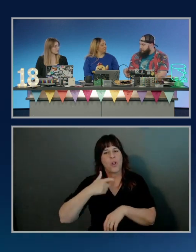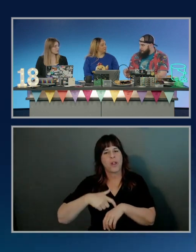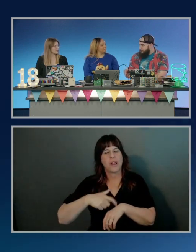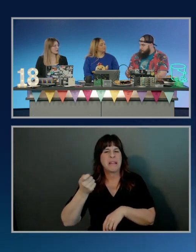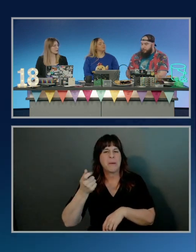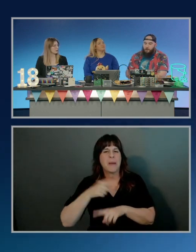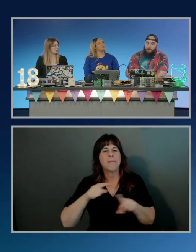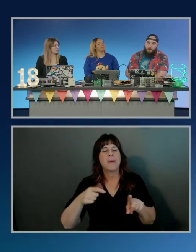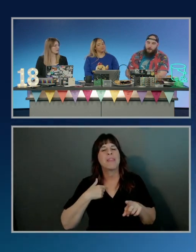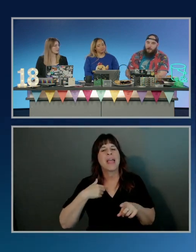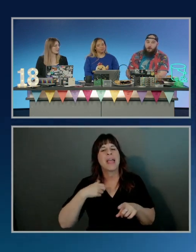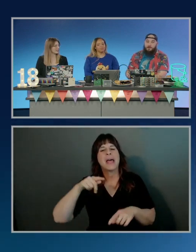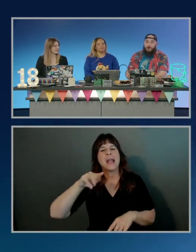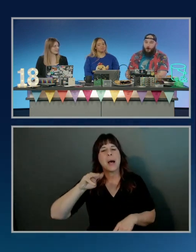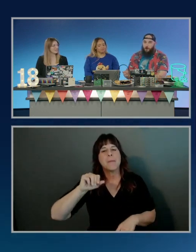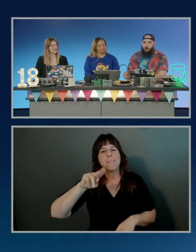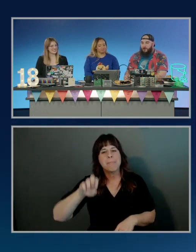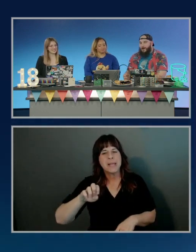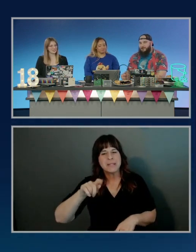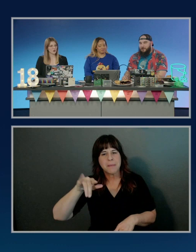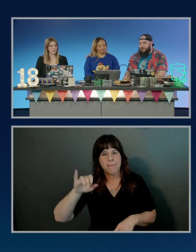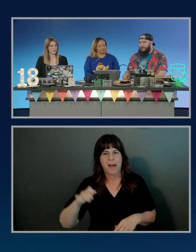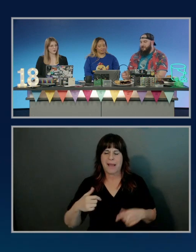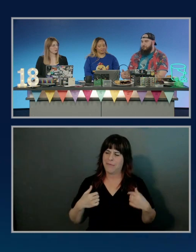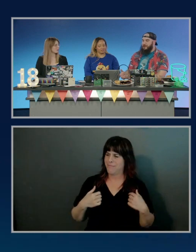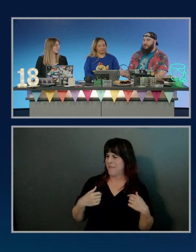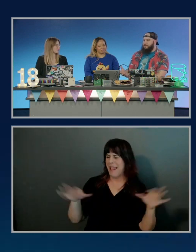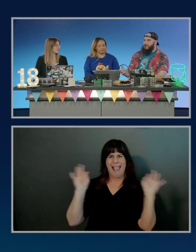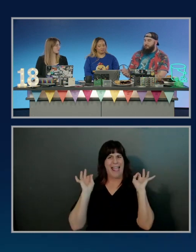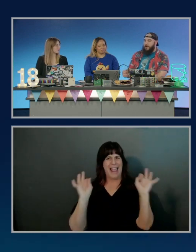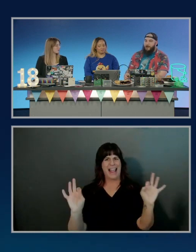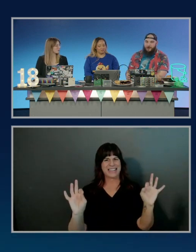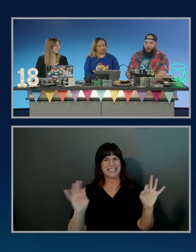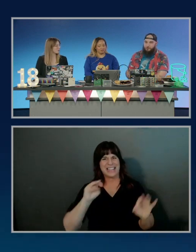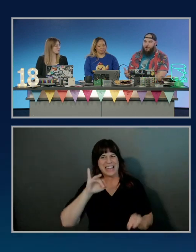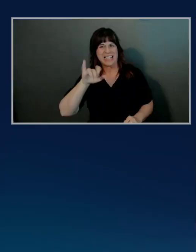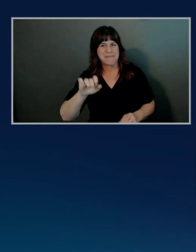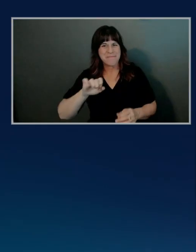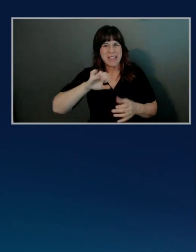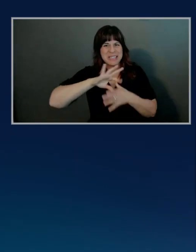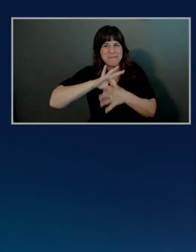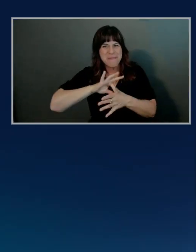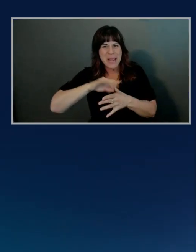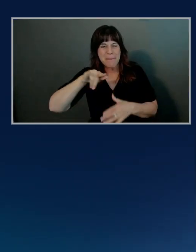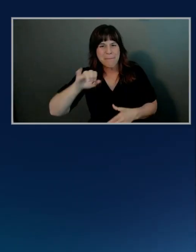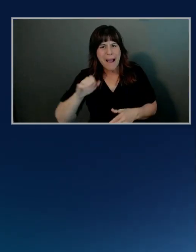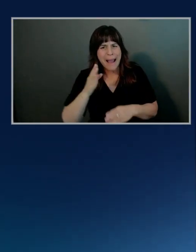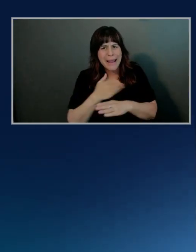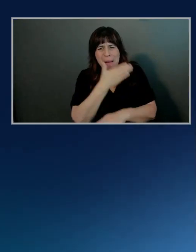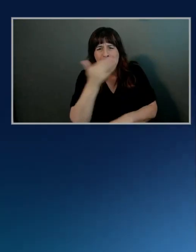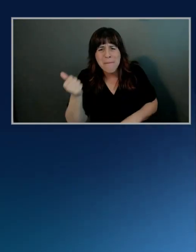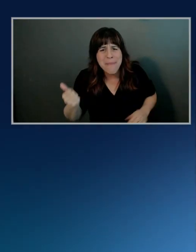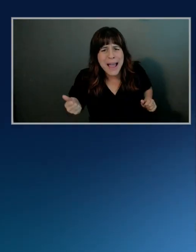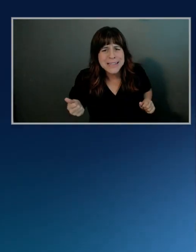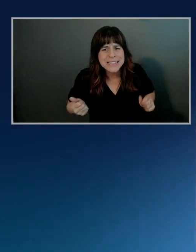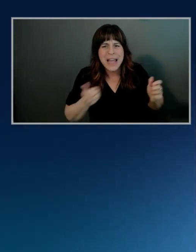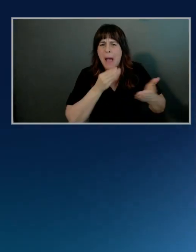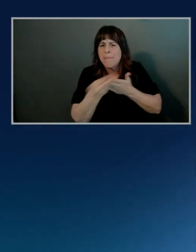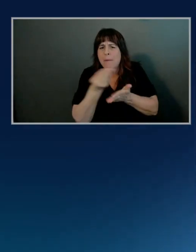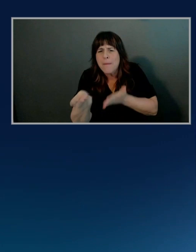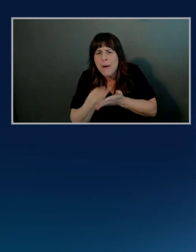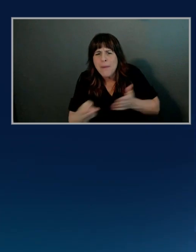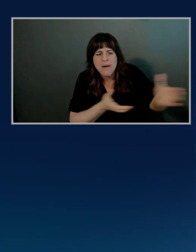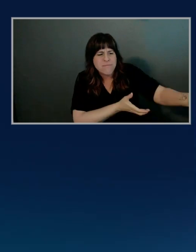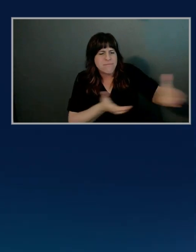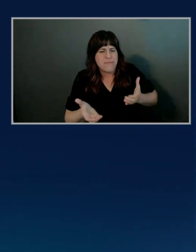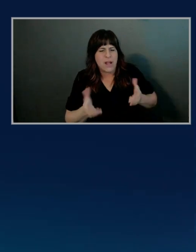pie. Oh. And I was like, oh, excellent, it's just minced meat pie. How better can it get? I bought a bunch of them. I came home, turns out